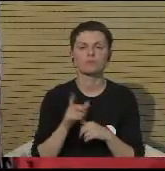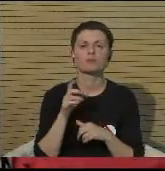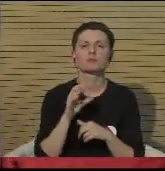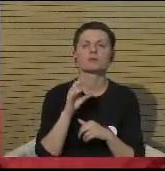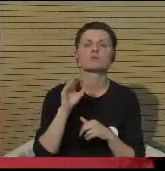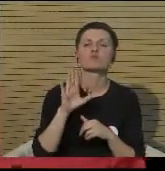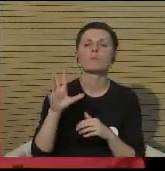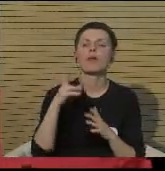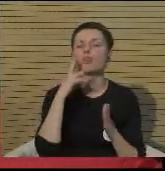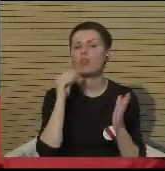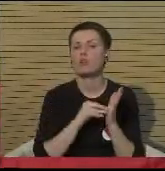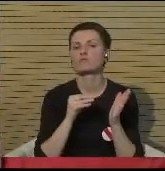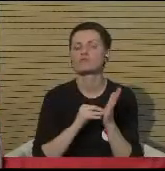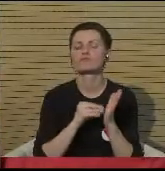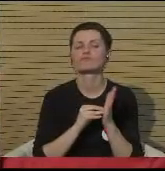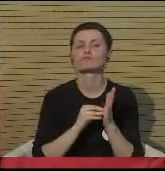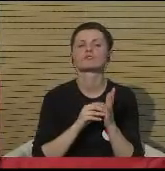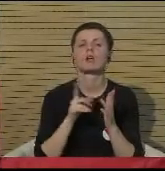like it.